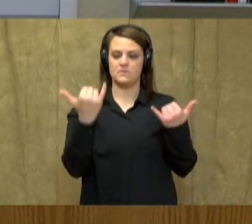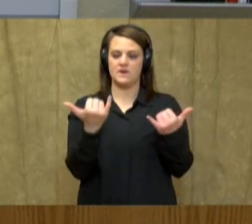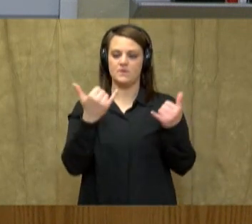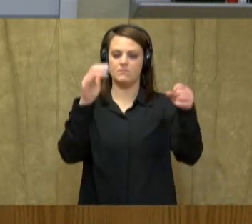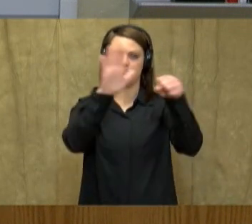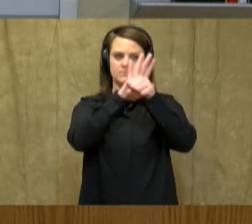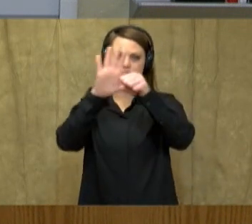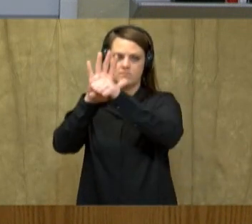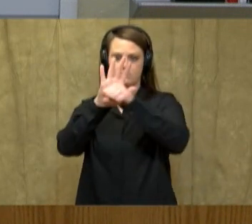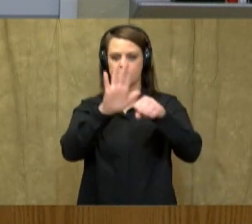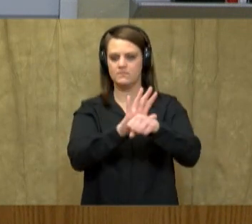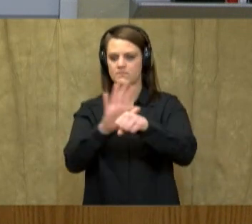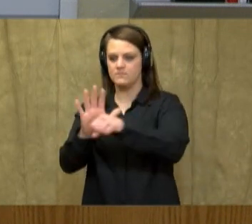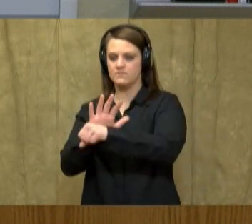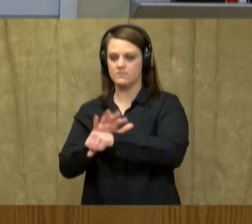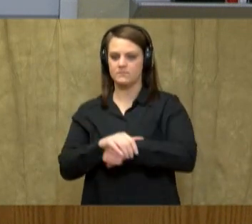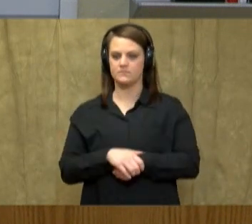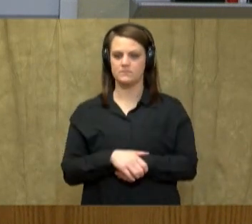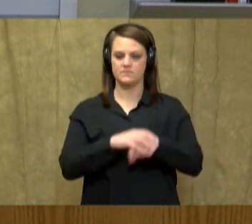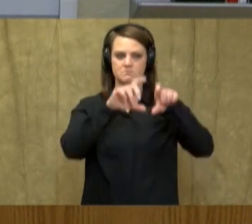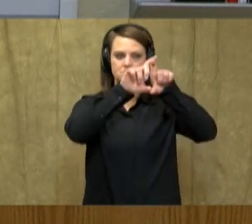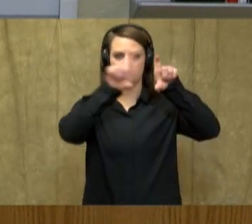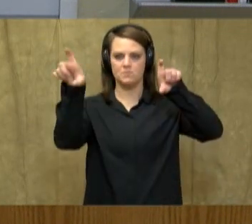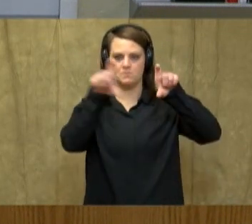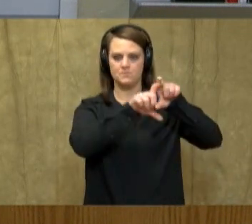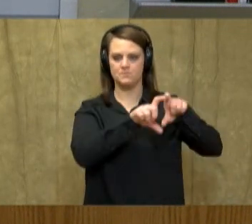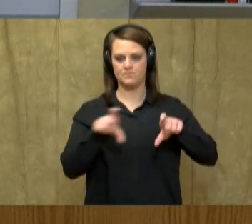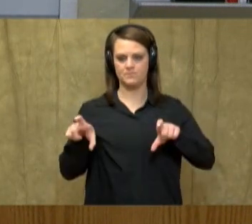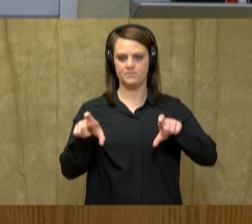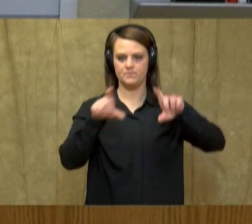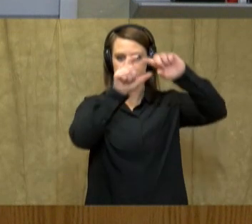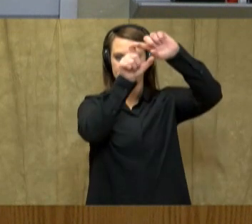columns first, now our rows.